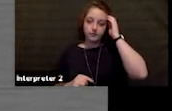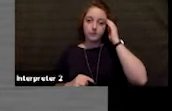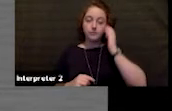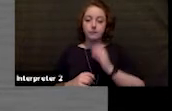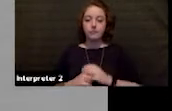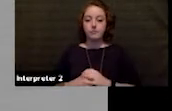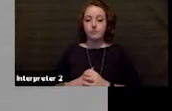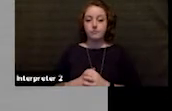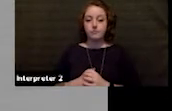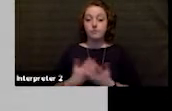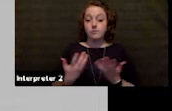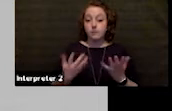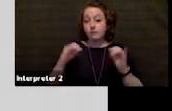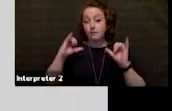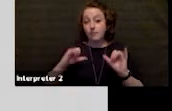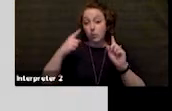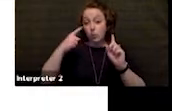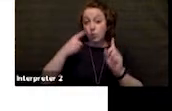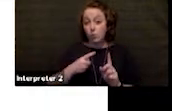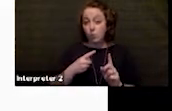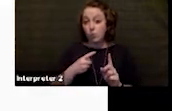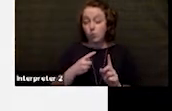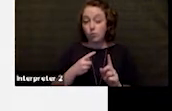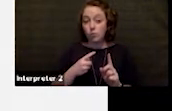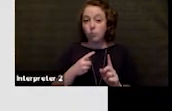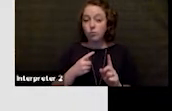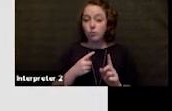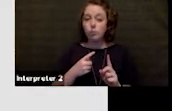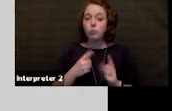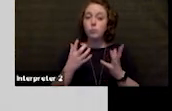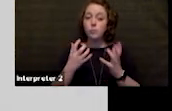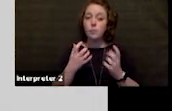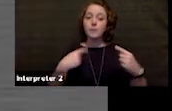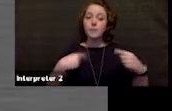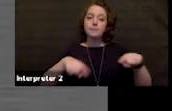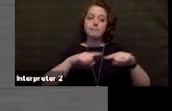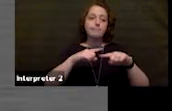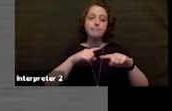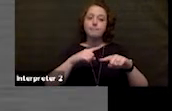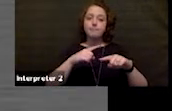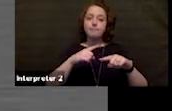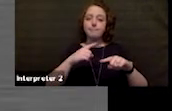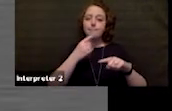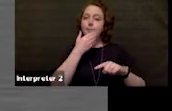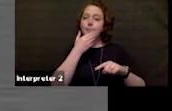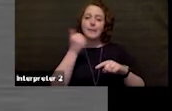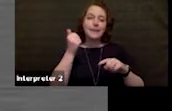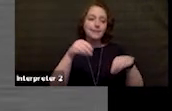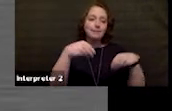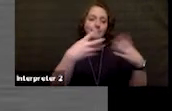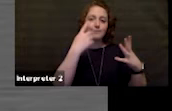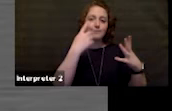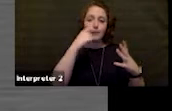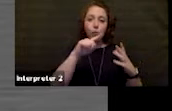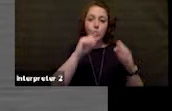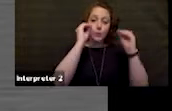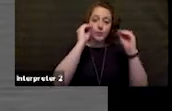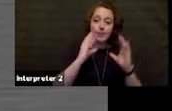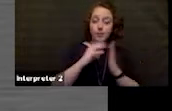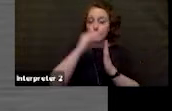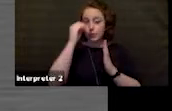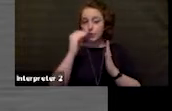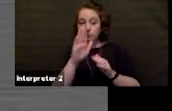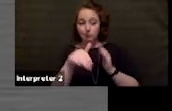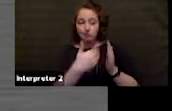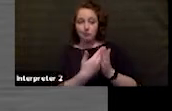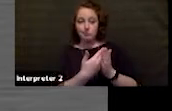think that's the goal. We want our students to have the best and we want our teachers to have the best. And so thinking about what